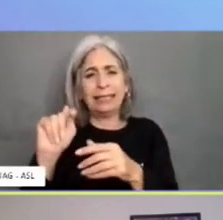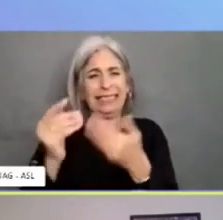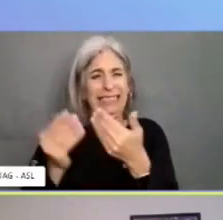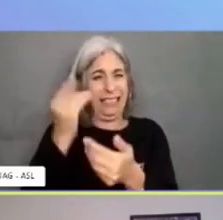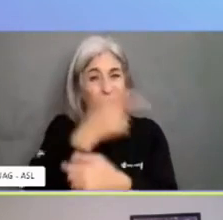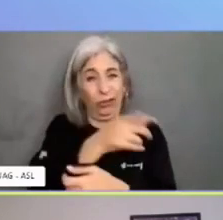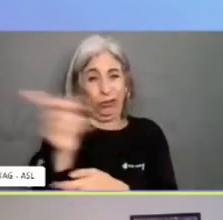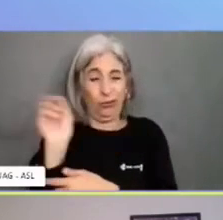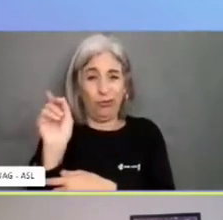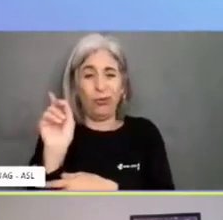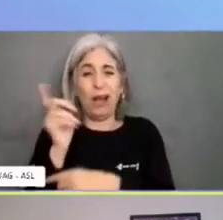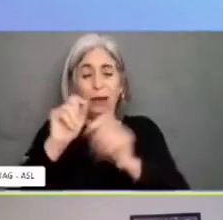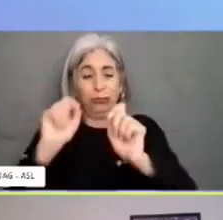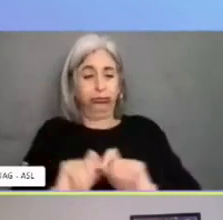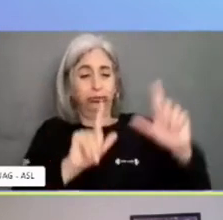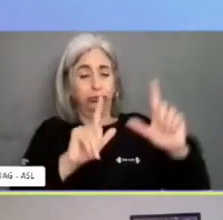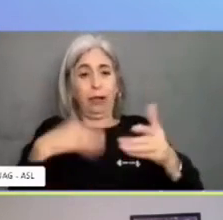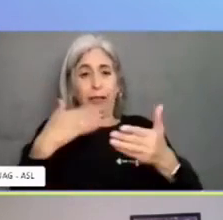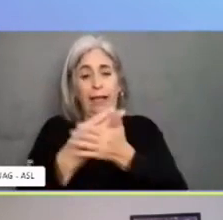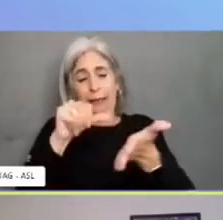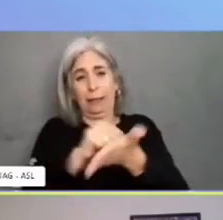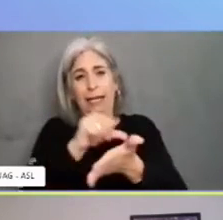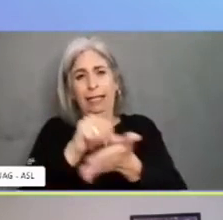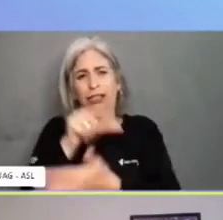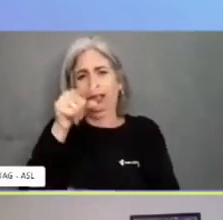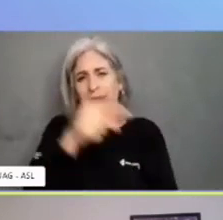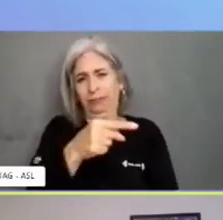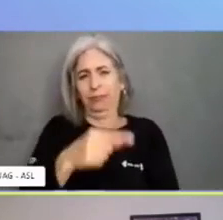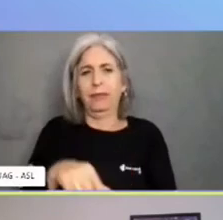So I have put up a landing page at